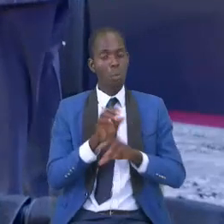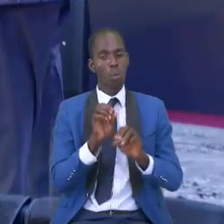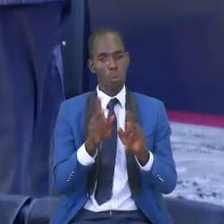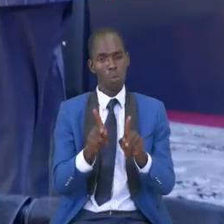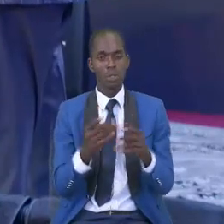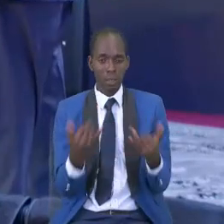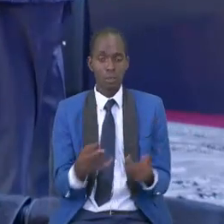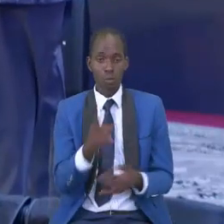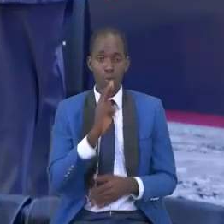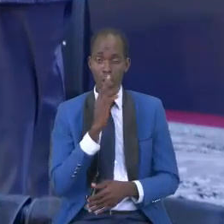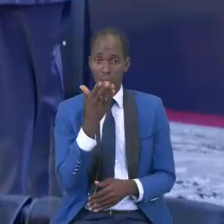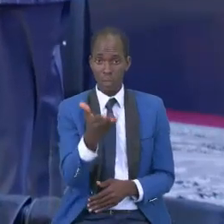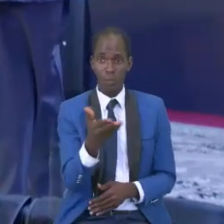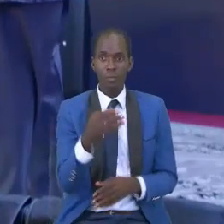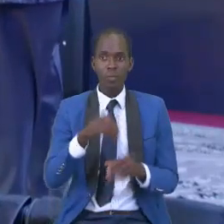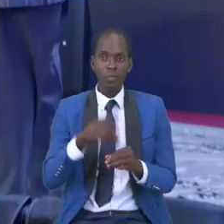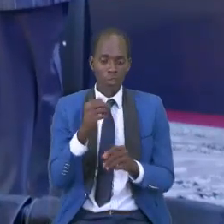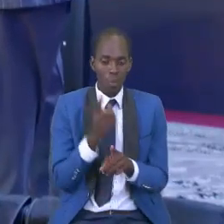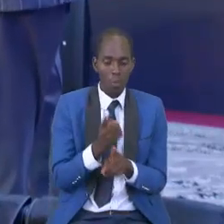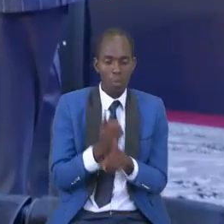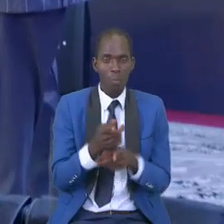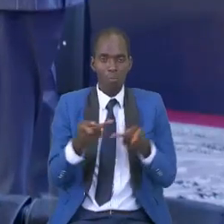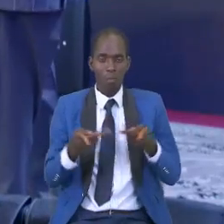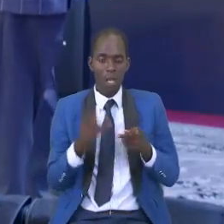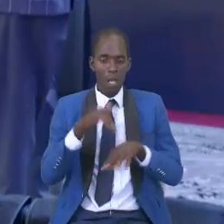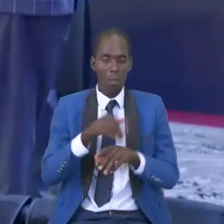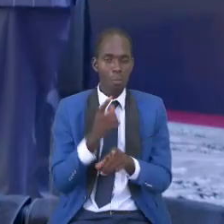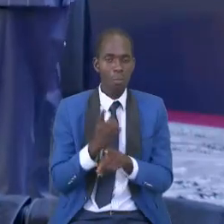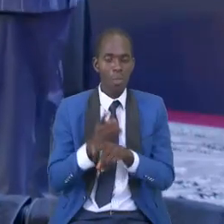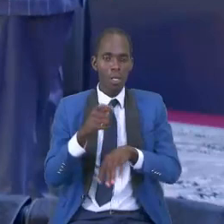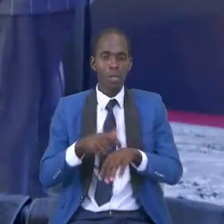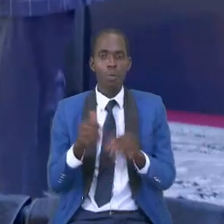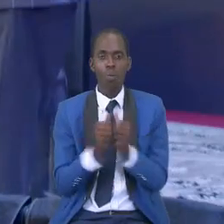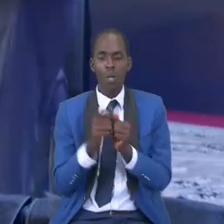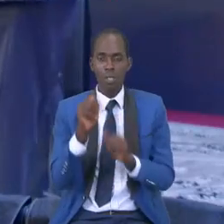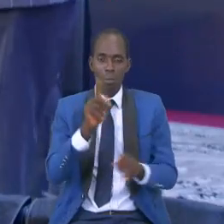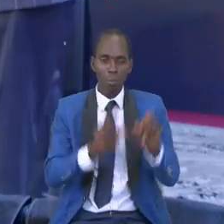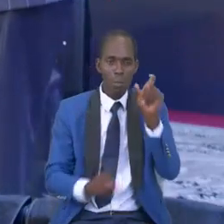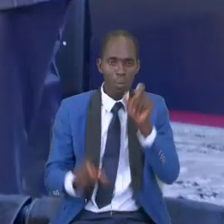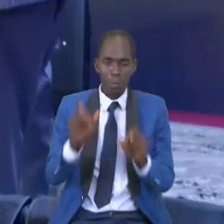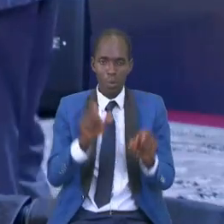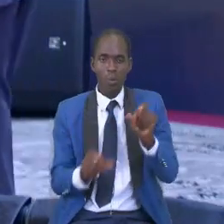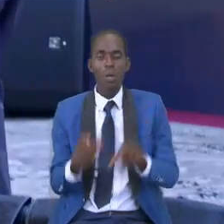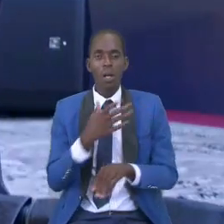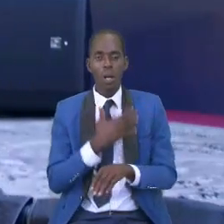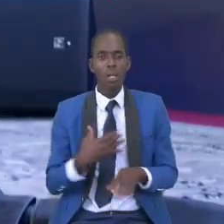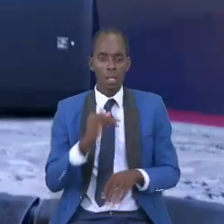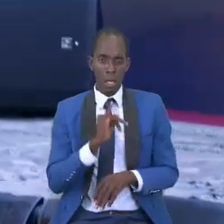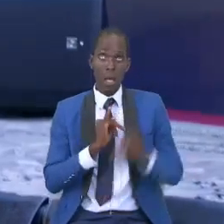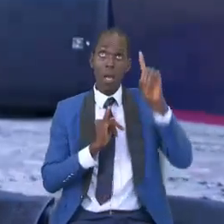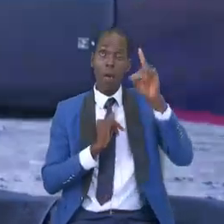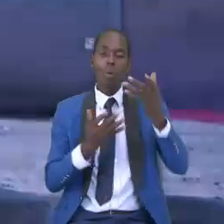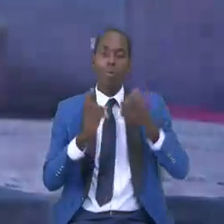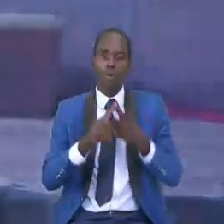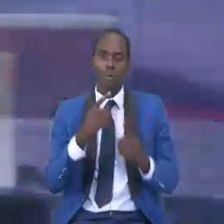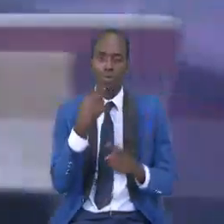there now, in the right place at the right time with the people I want you to speak to. But don't